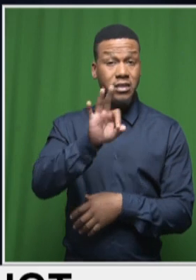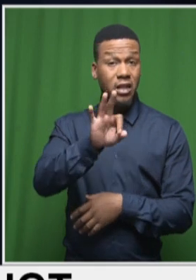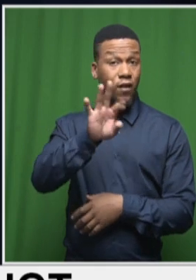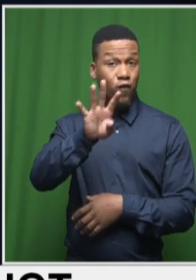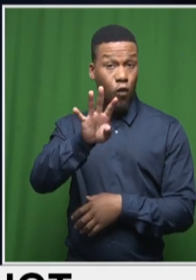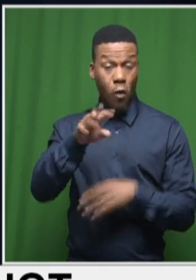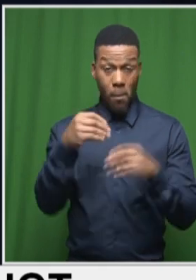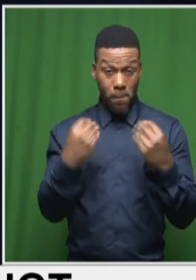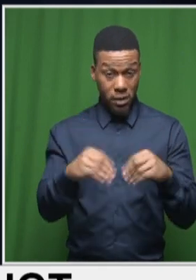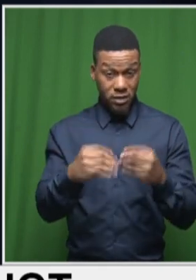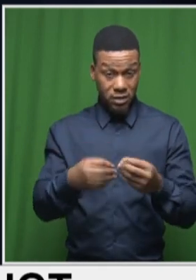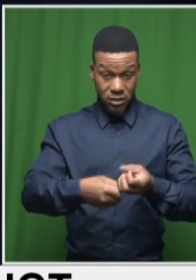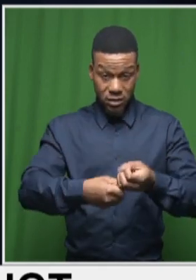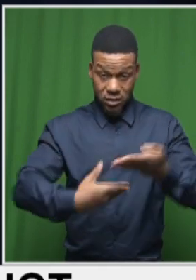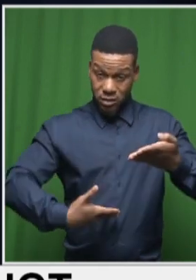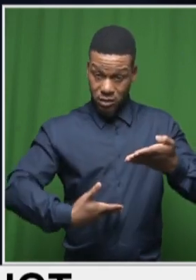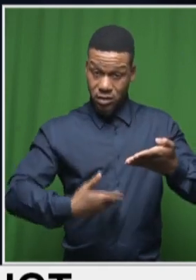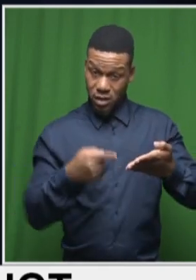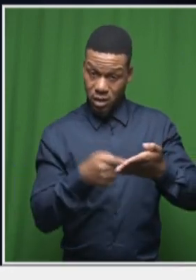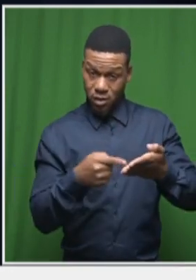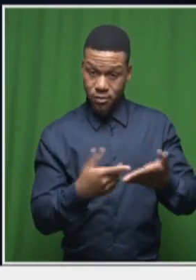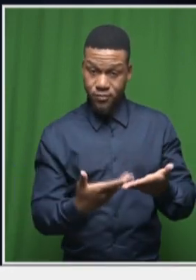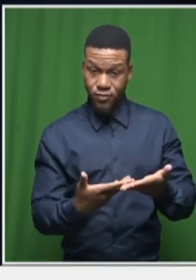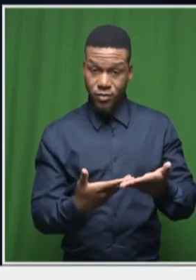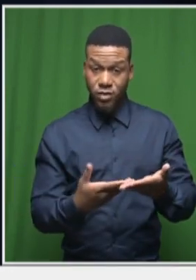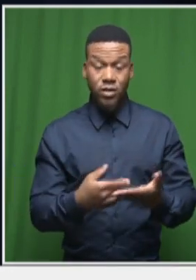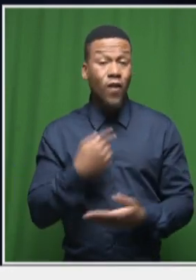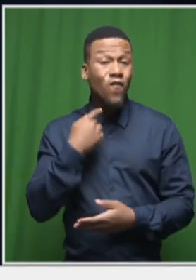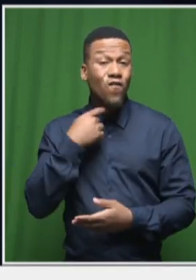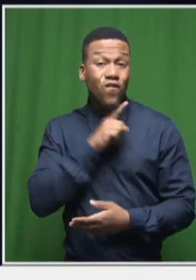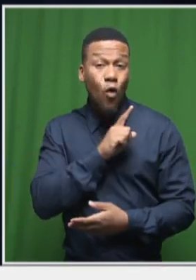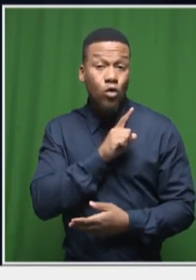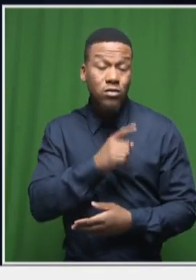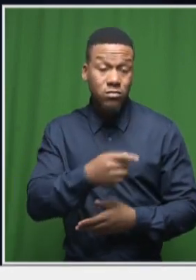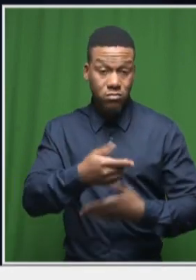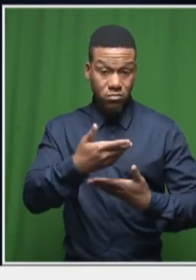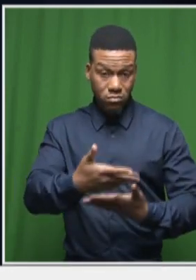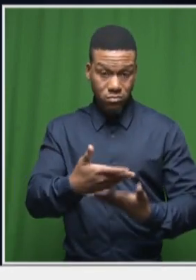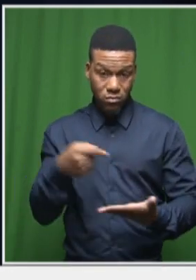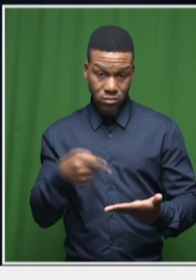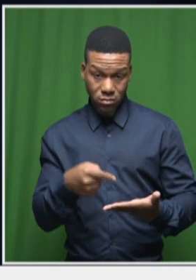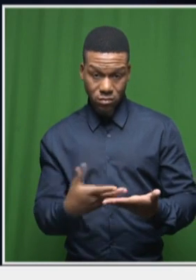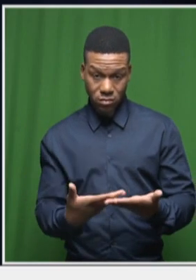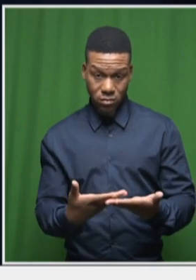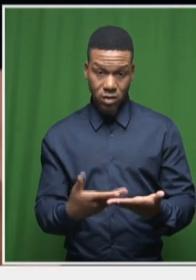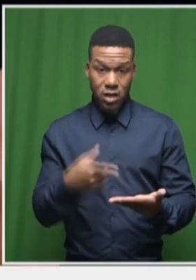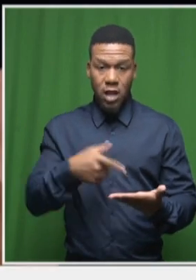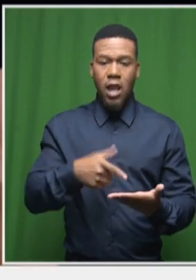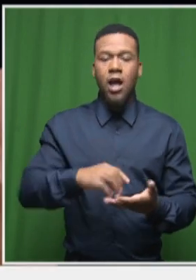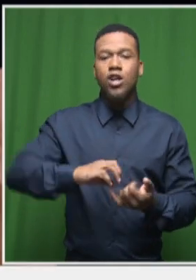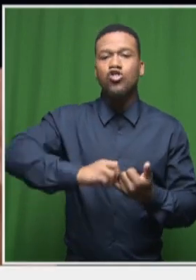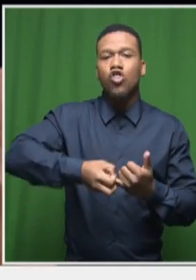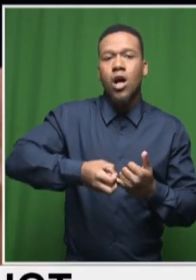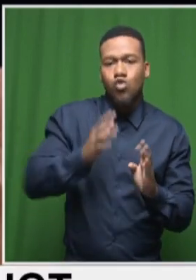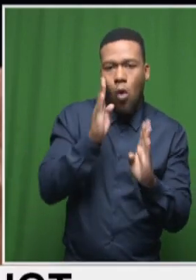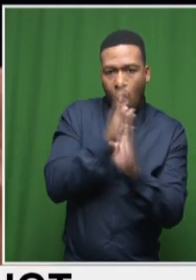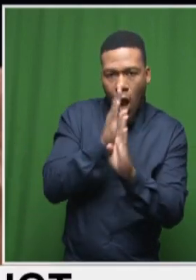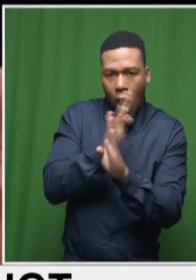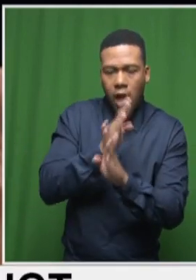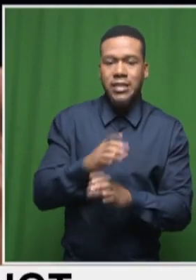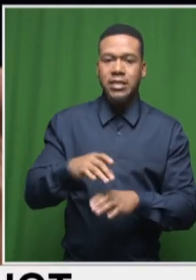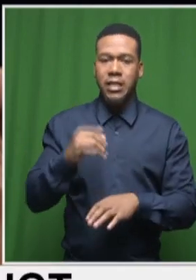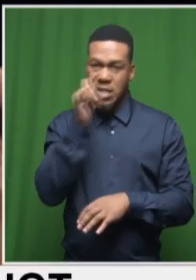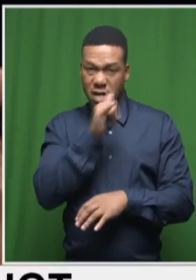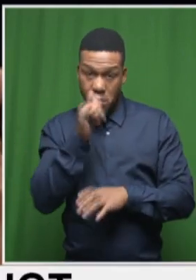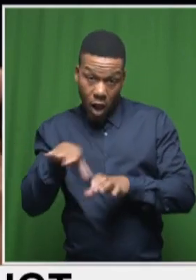records, 34 false statements in business records that were concealing criminal conduct. Manhattan District